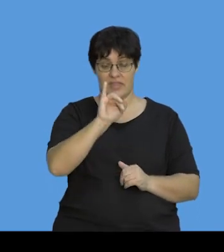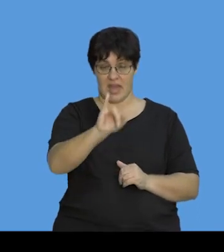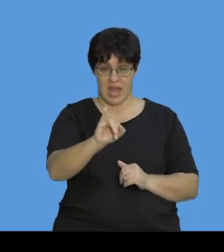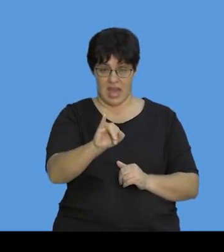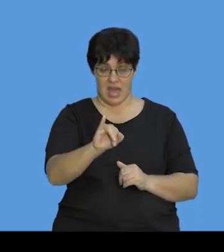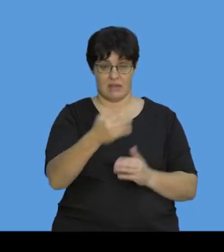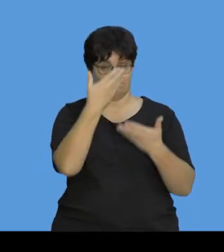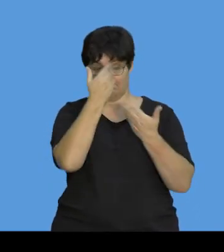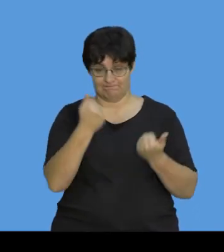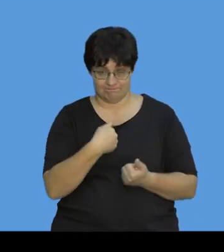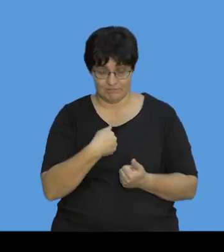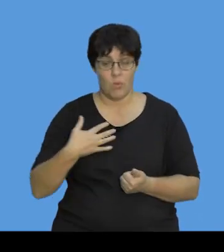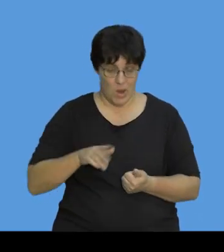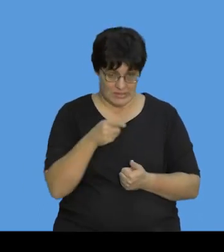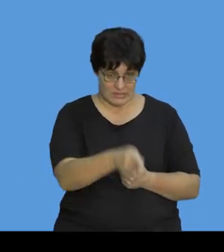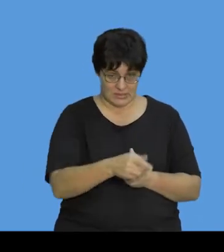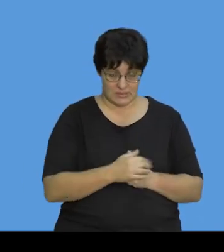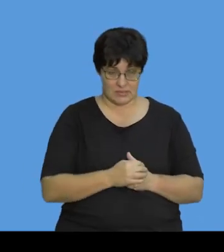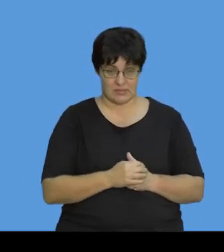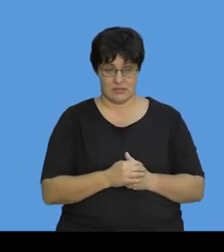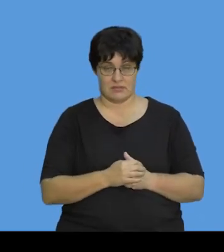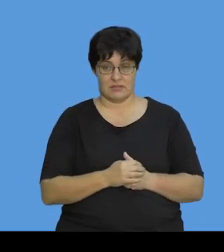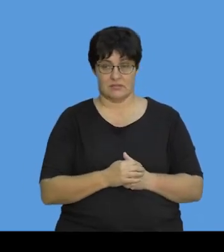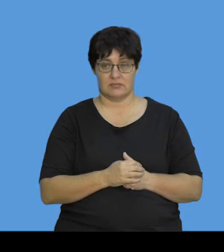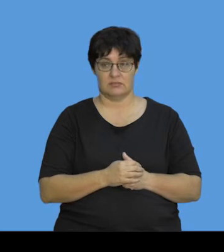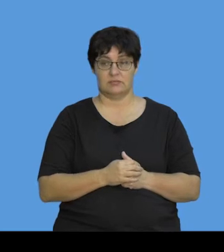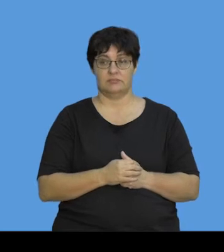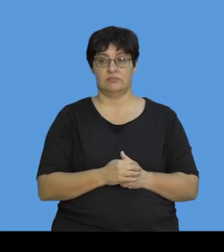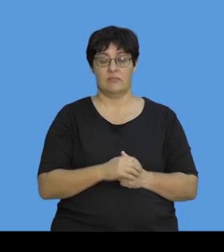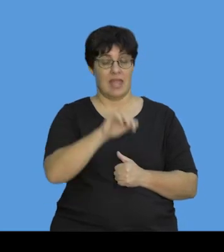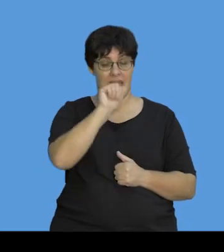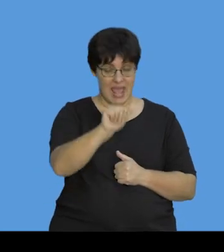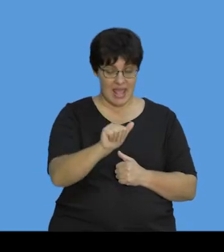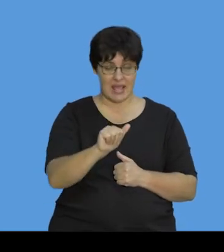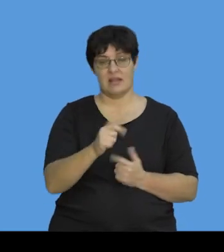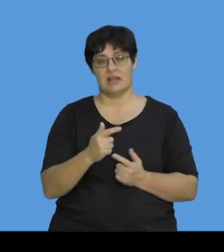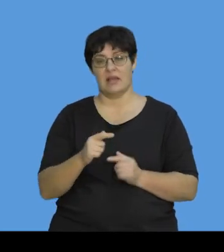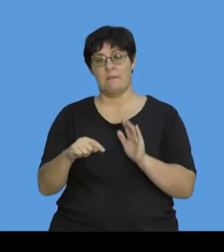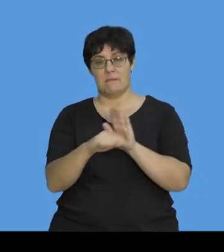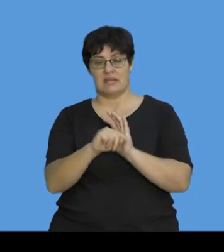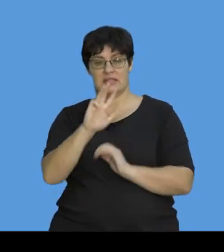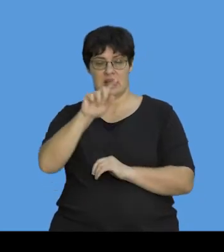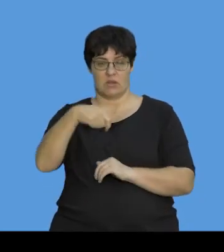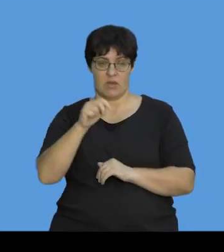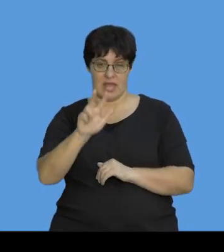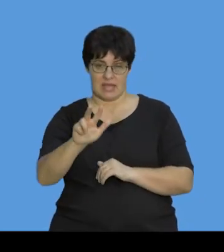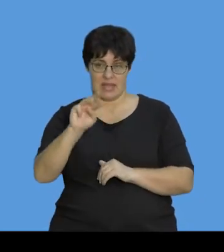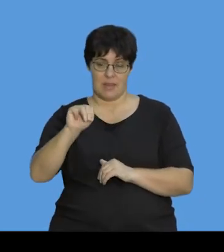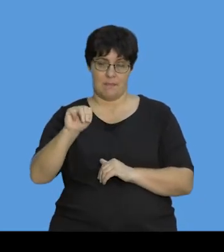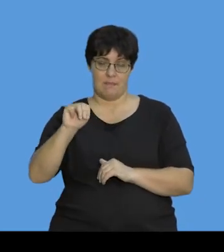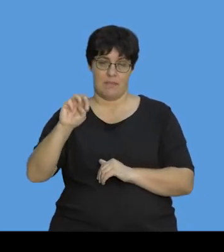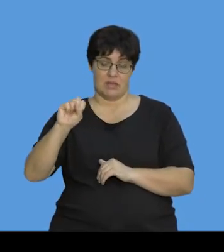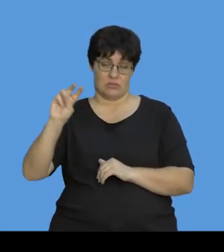My initial velocity is what I'm looking for. My acceleration is now going to be minus